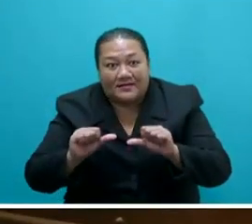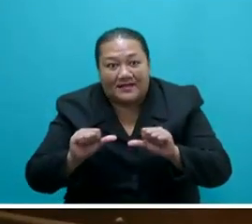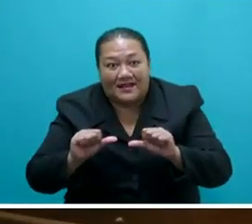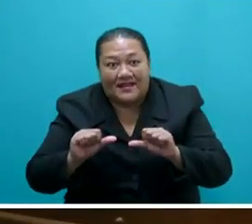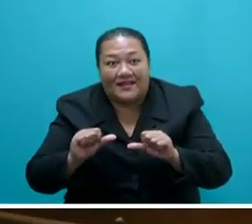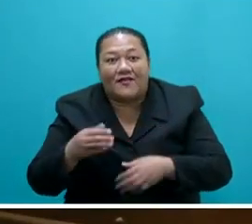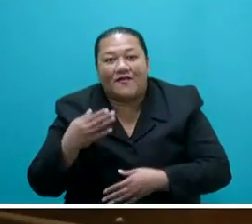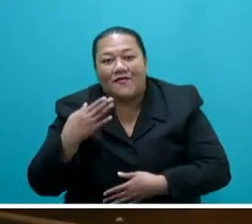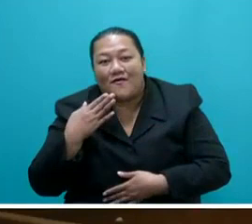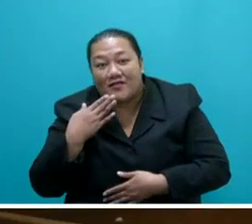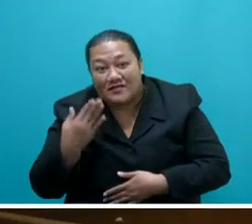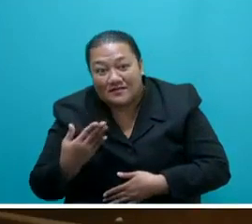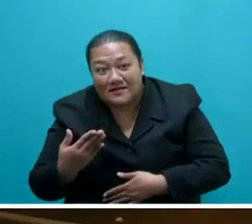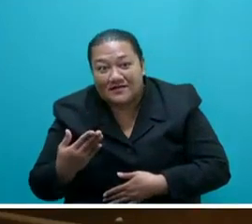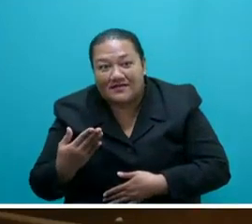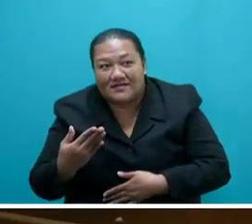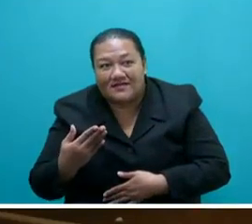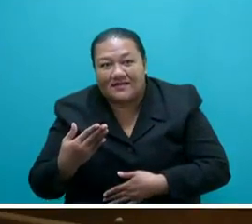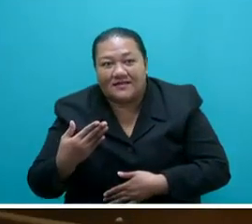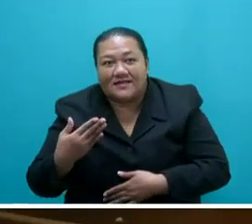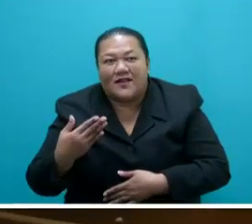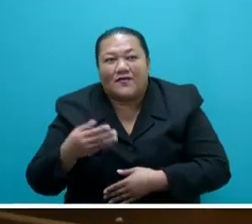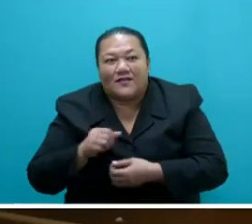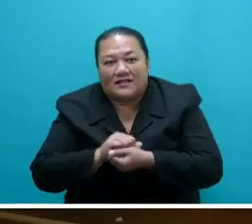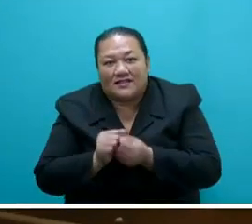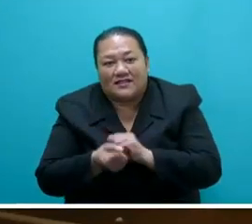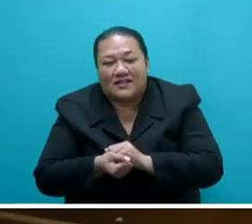his speech opening this session of Parliament.